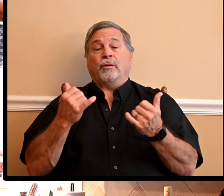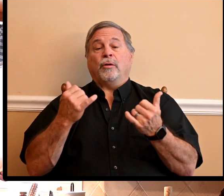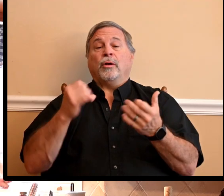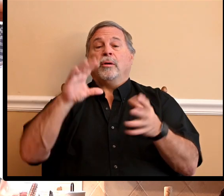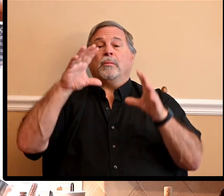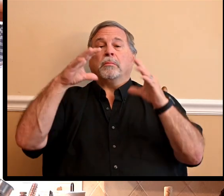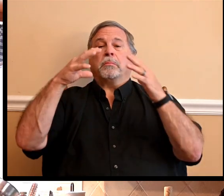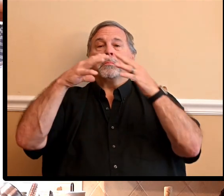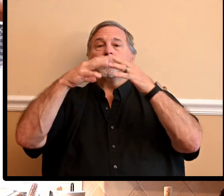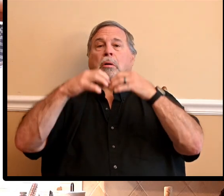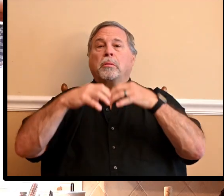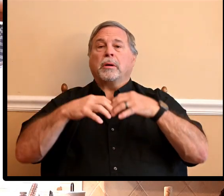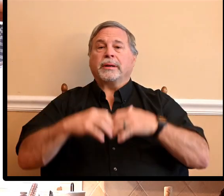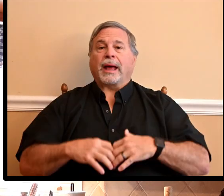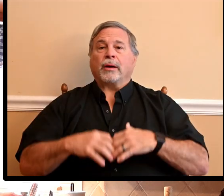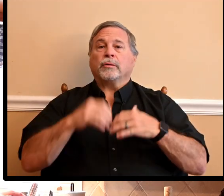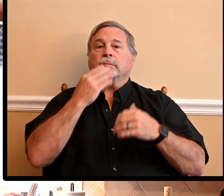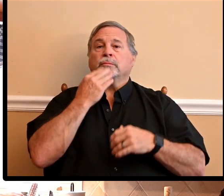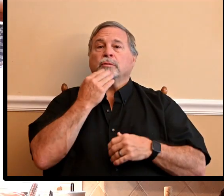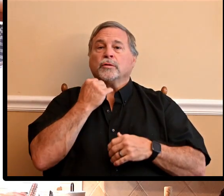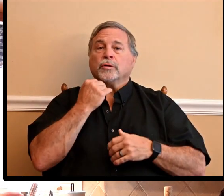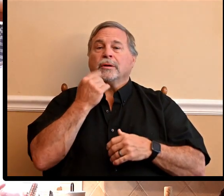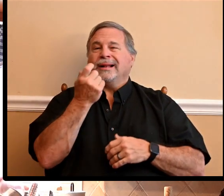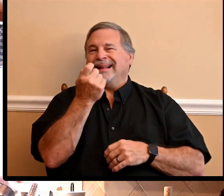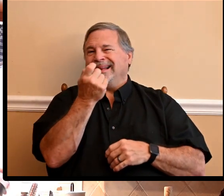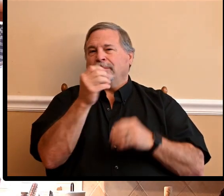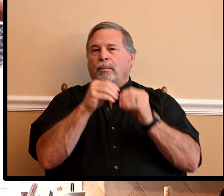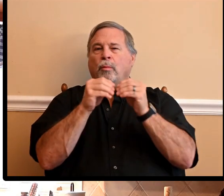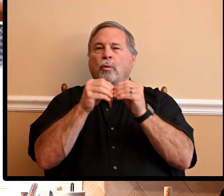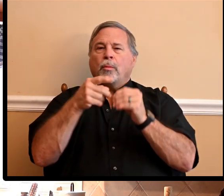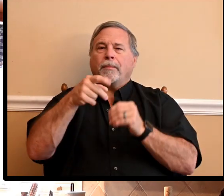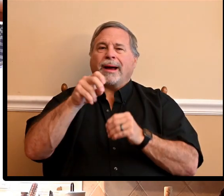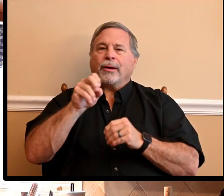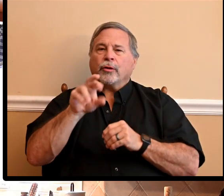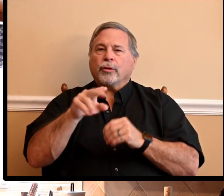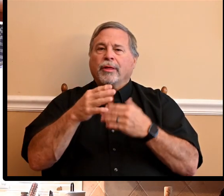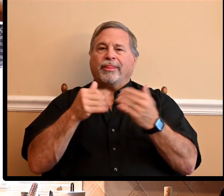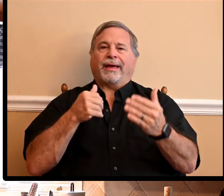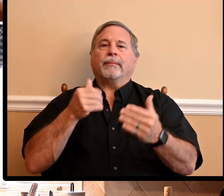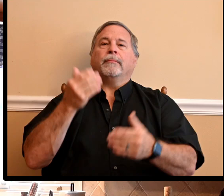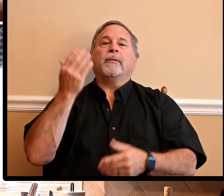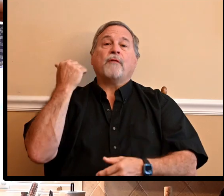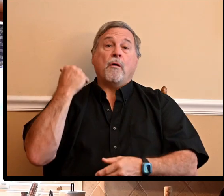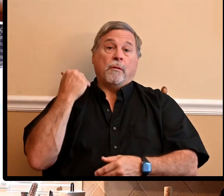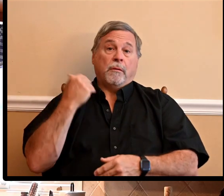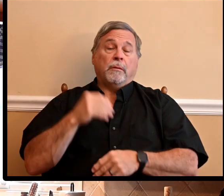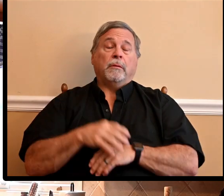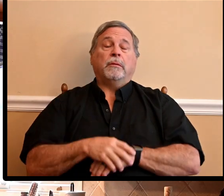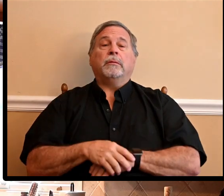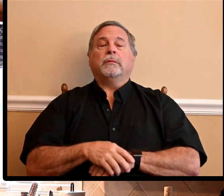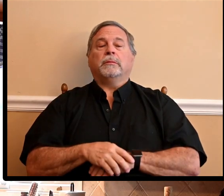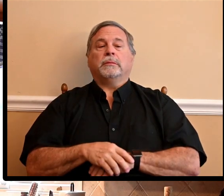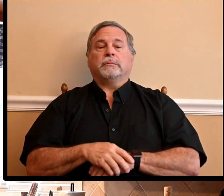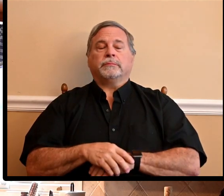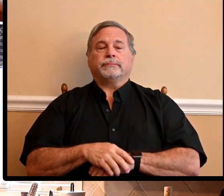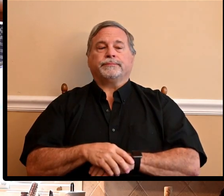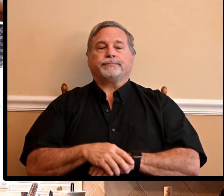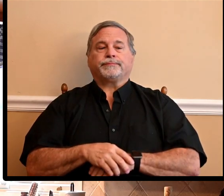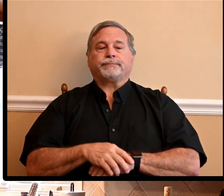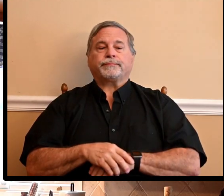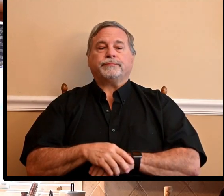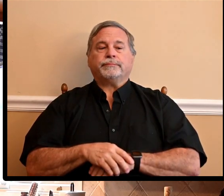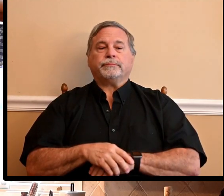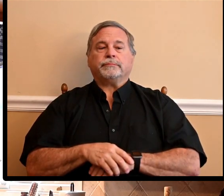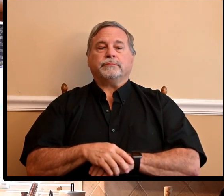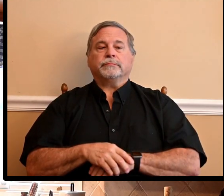And at this point, we've broken down the granules to be a little more powdery than they were as just the